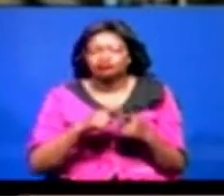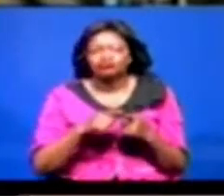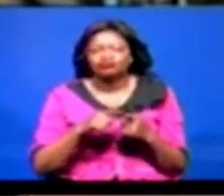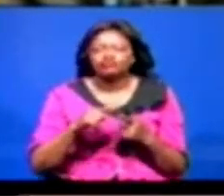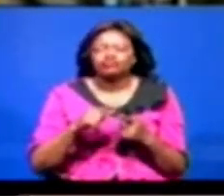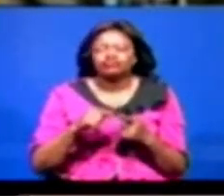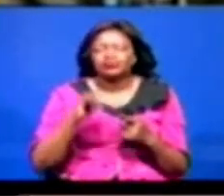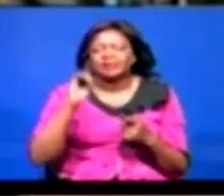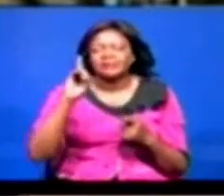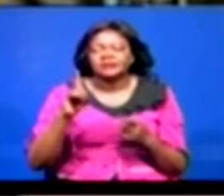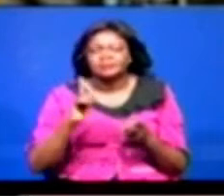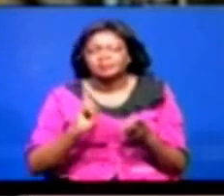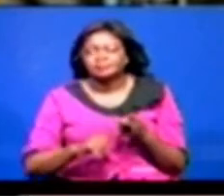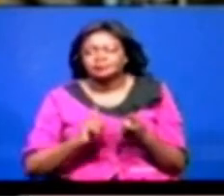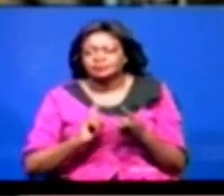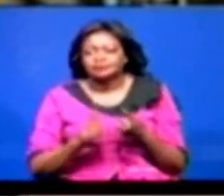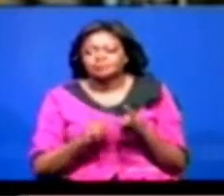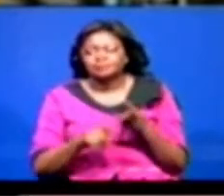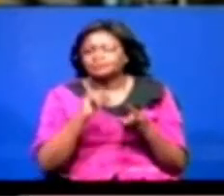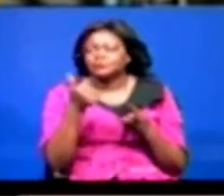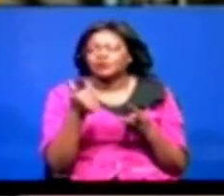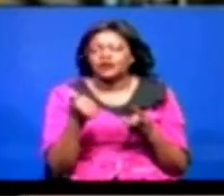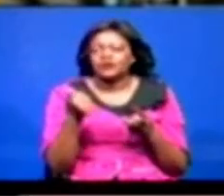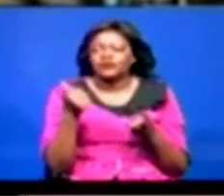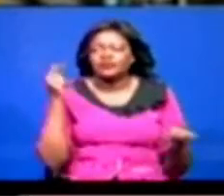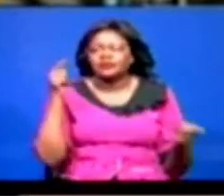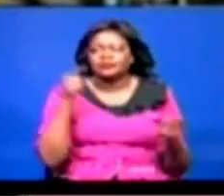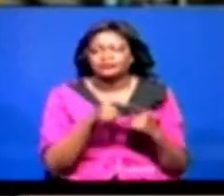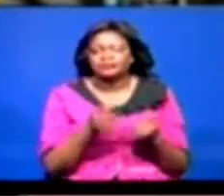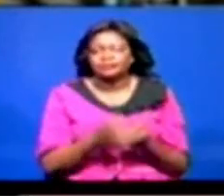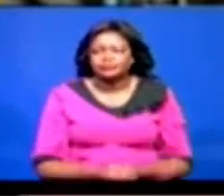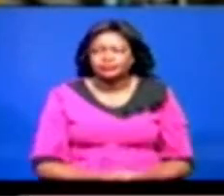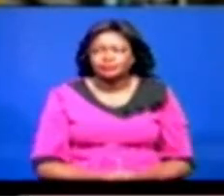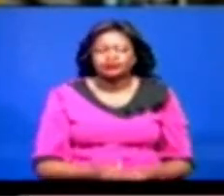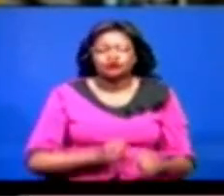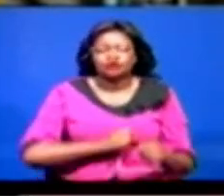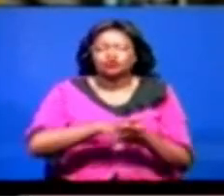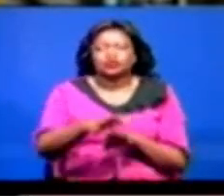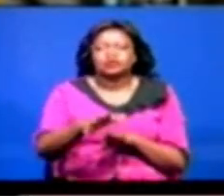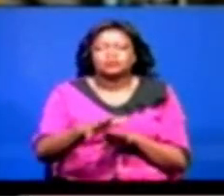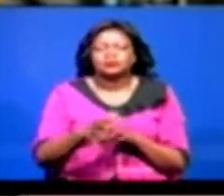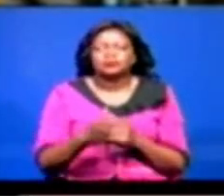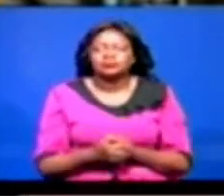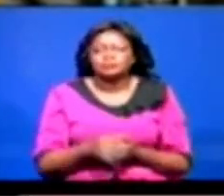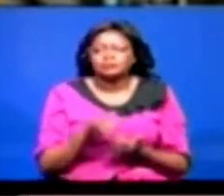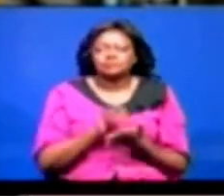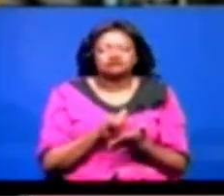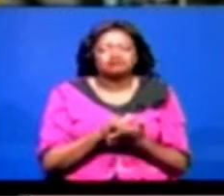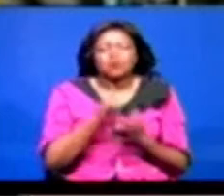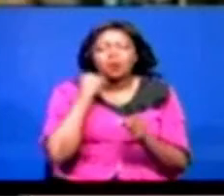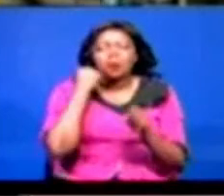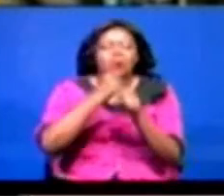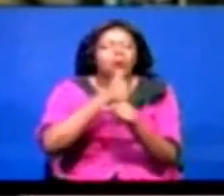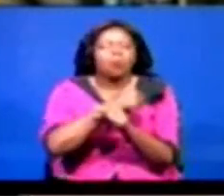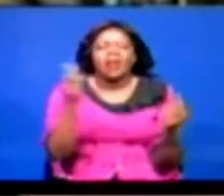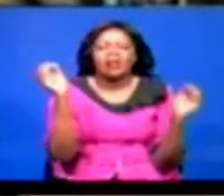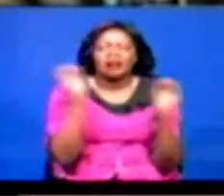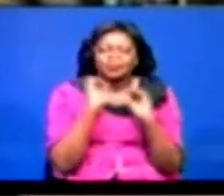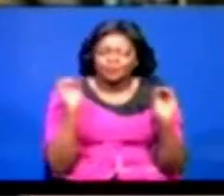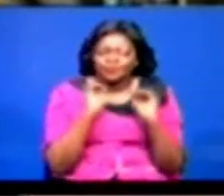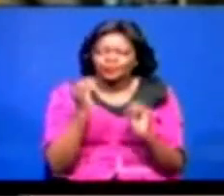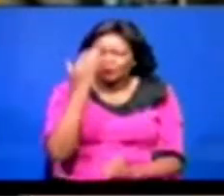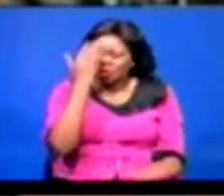identification, and a different platform for purposes of transmission. That did not work very well, perhaps because of